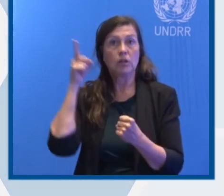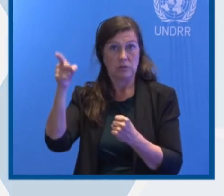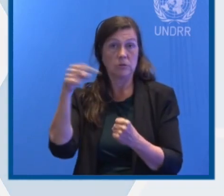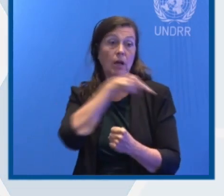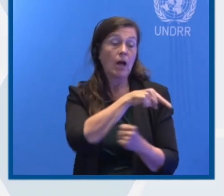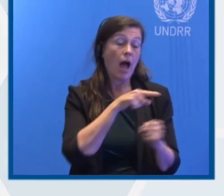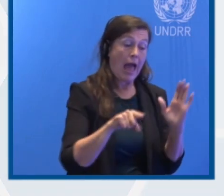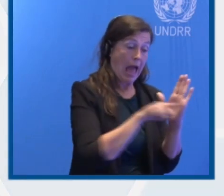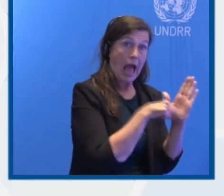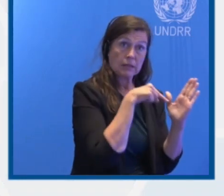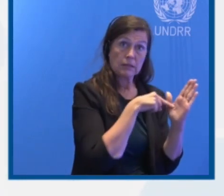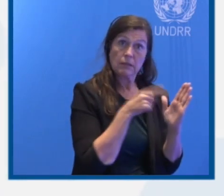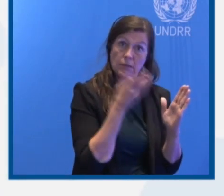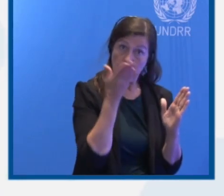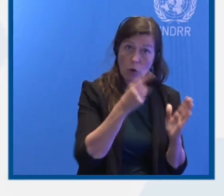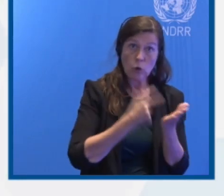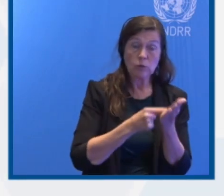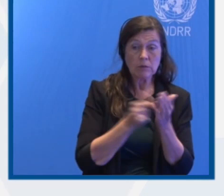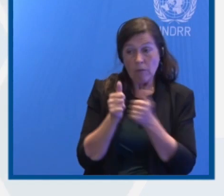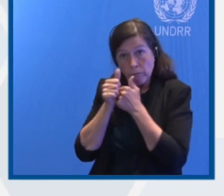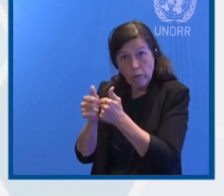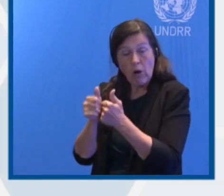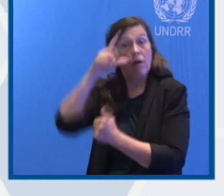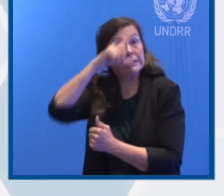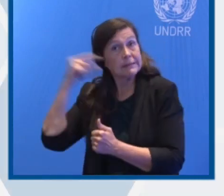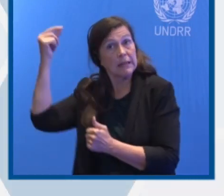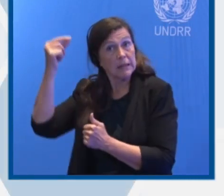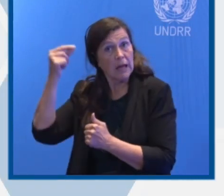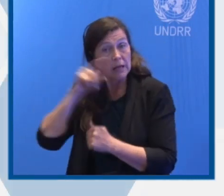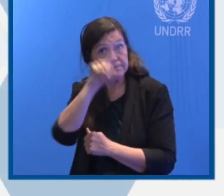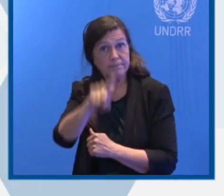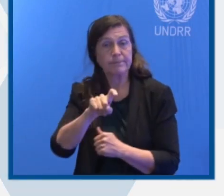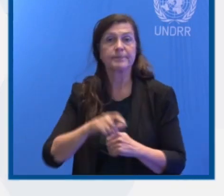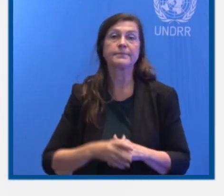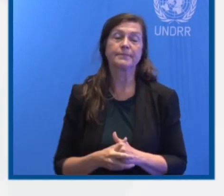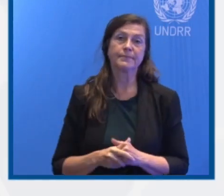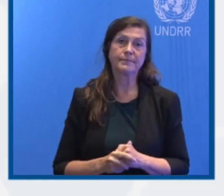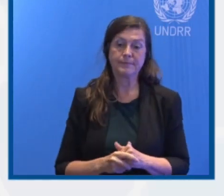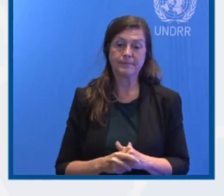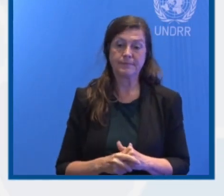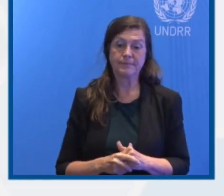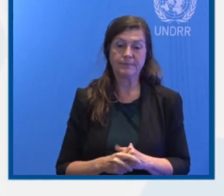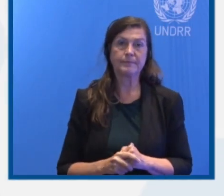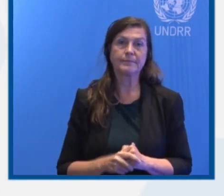So the question is, the fiscal plan, does it take into account?